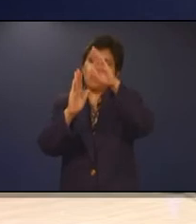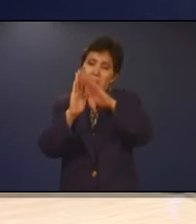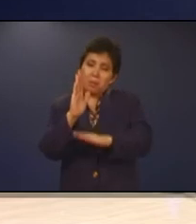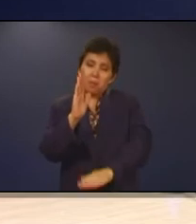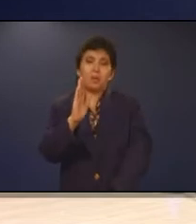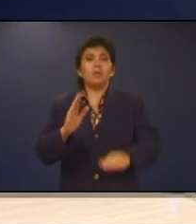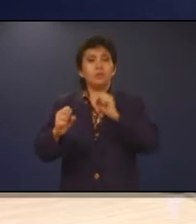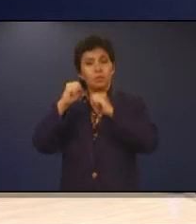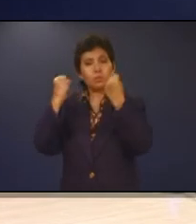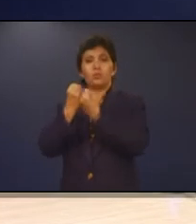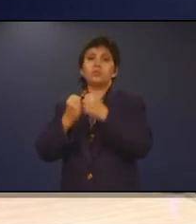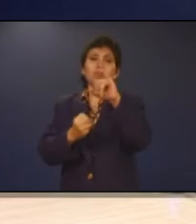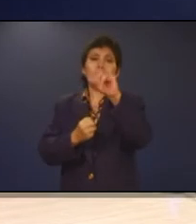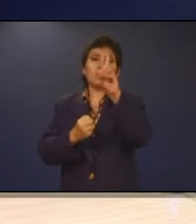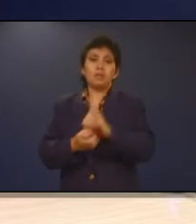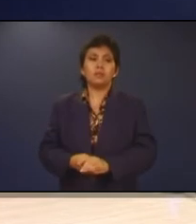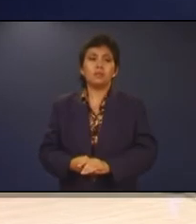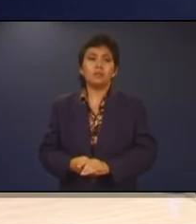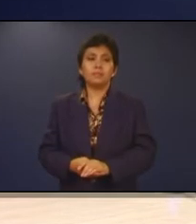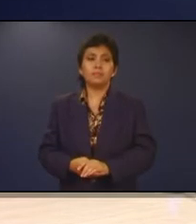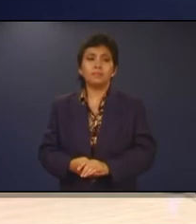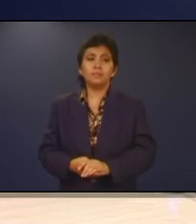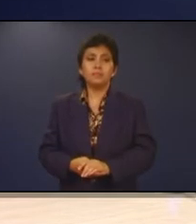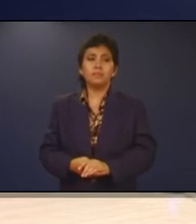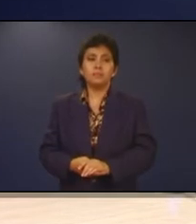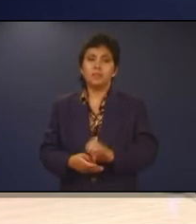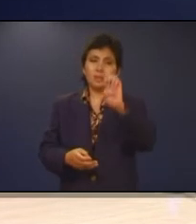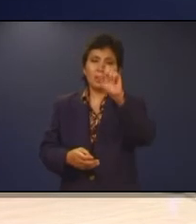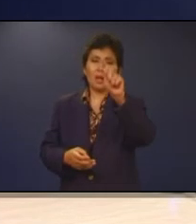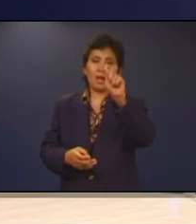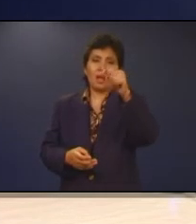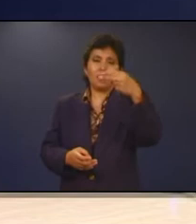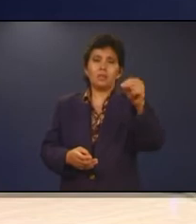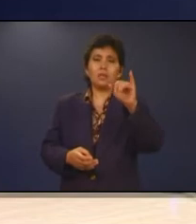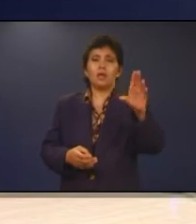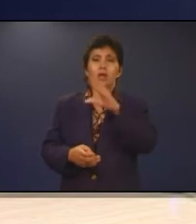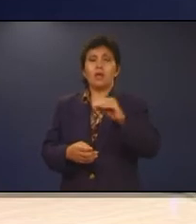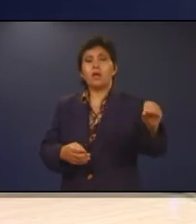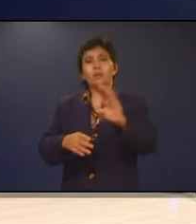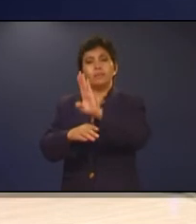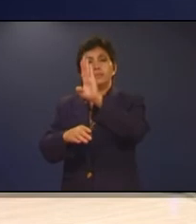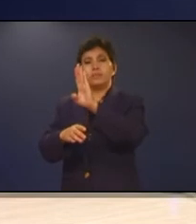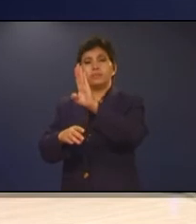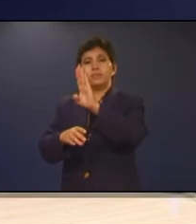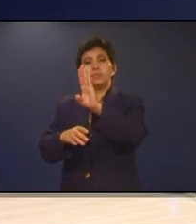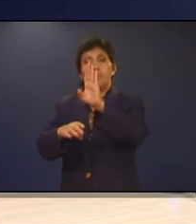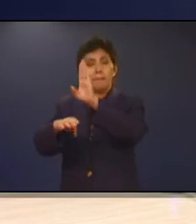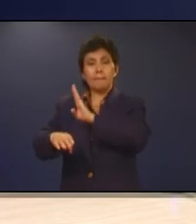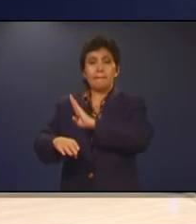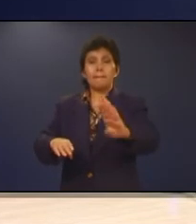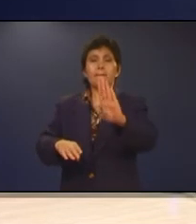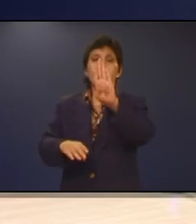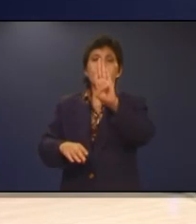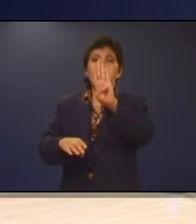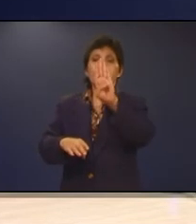reduce your social identity. Now, ethnic and racial, they are about